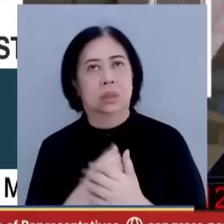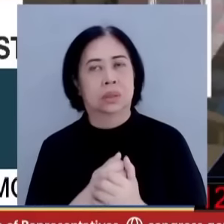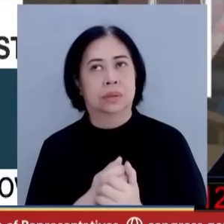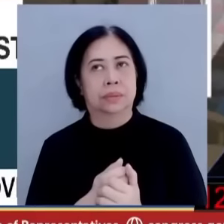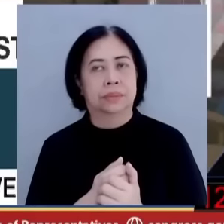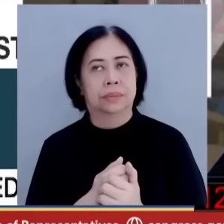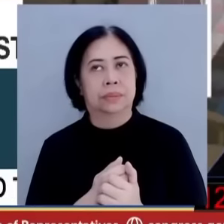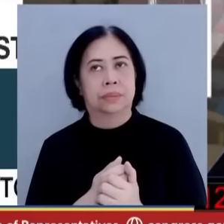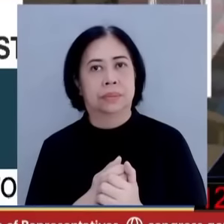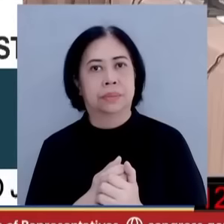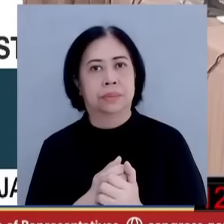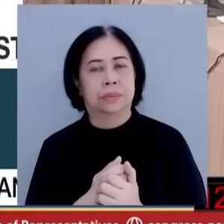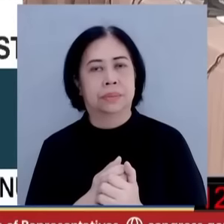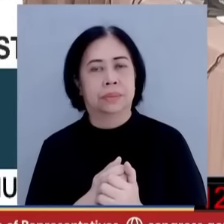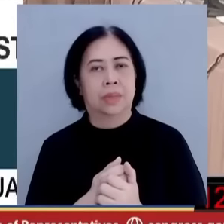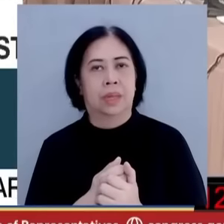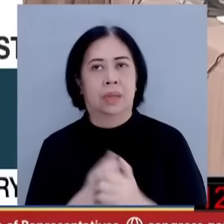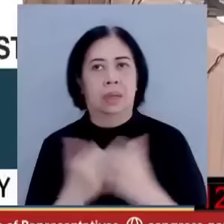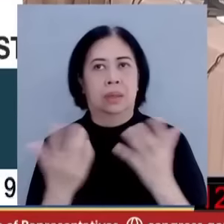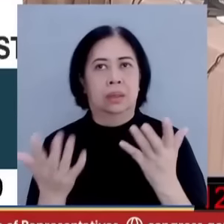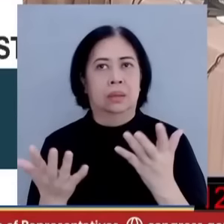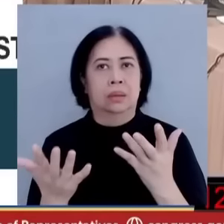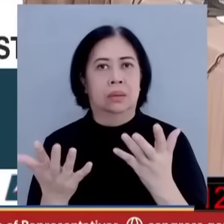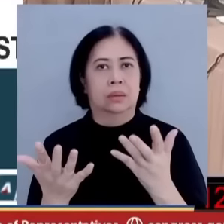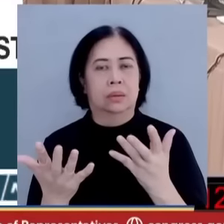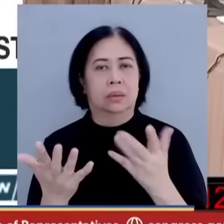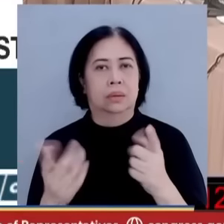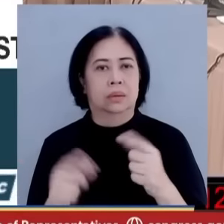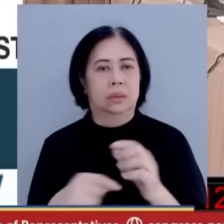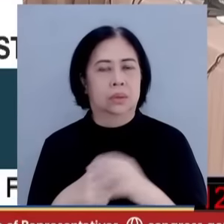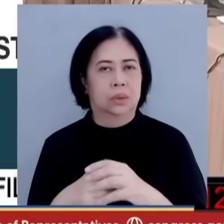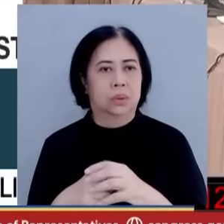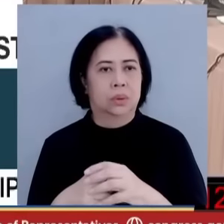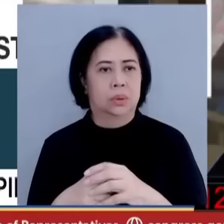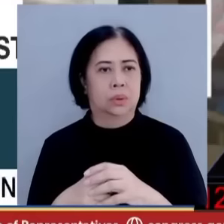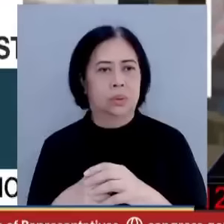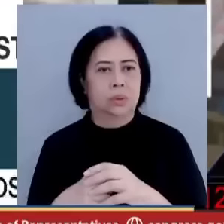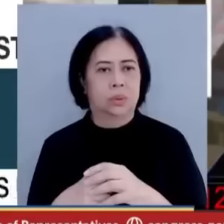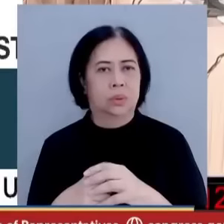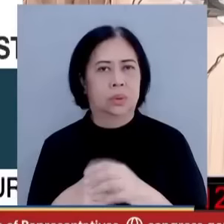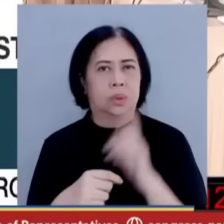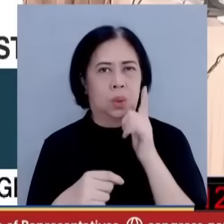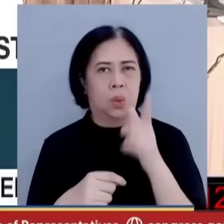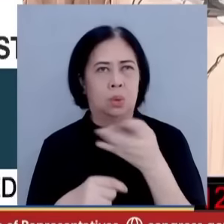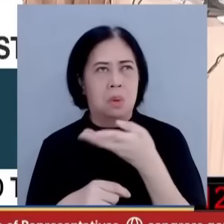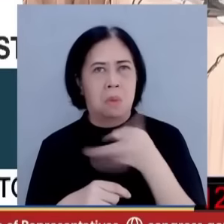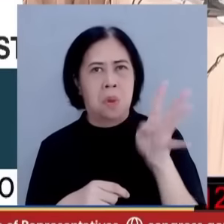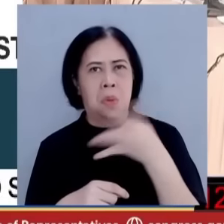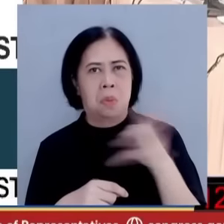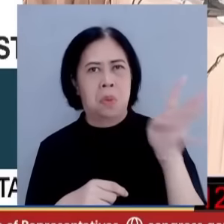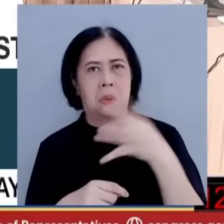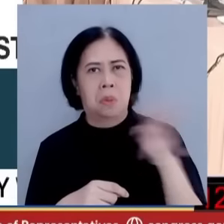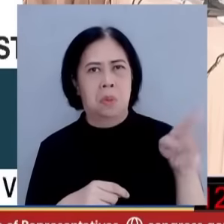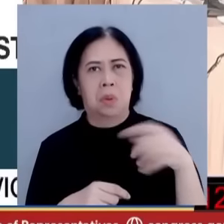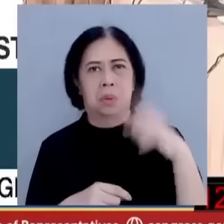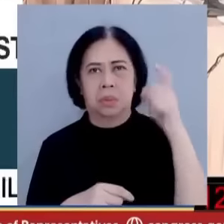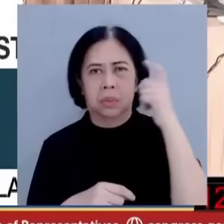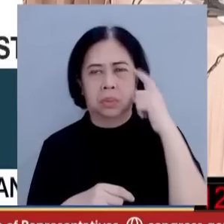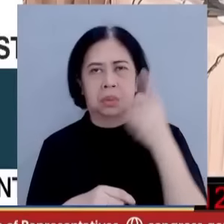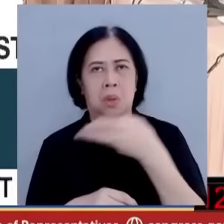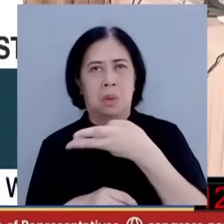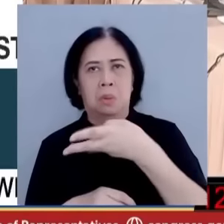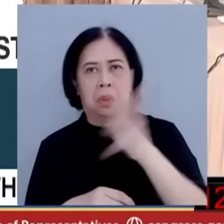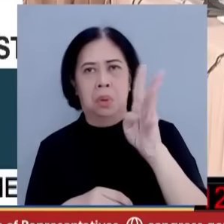I can't avoid but say that it seems they're really actually taunting the administration. They're taunting the House of Representatives.